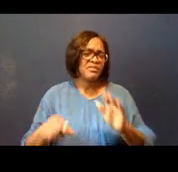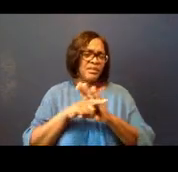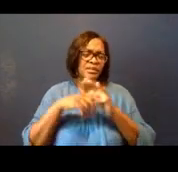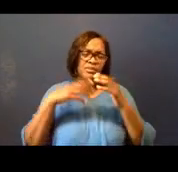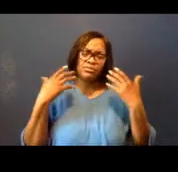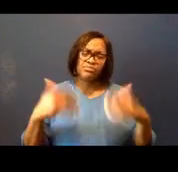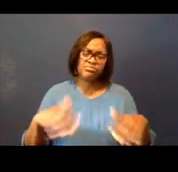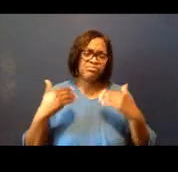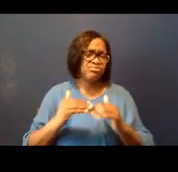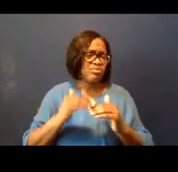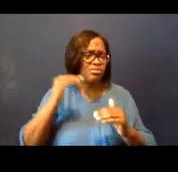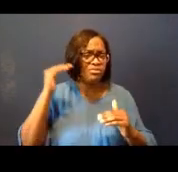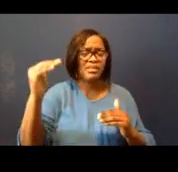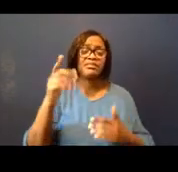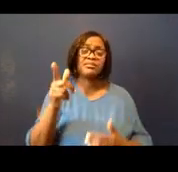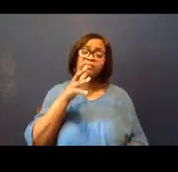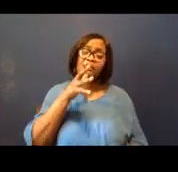parents